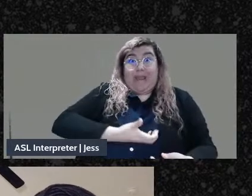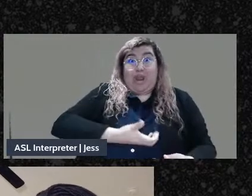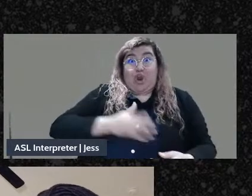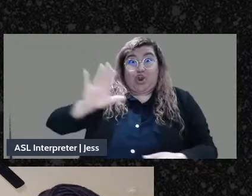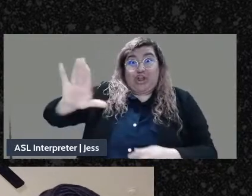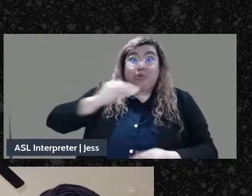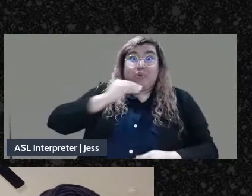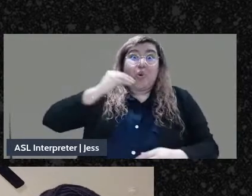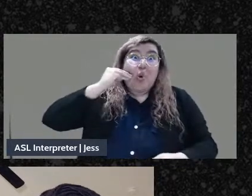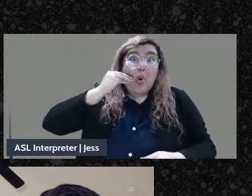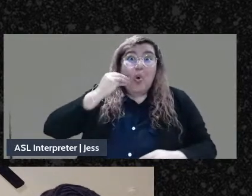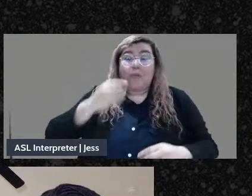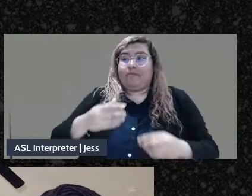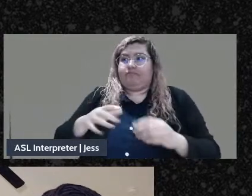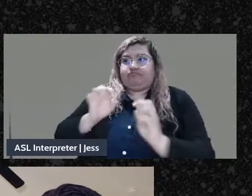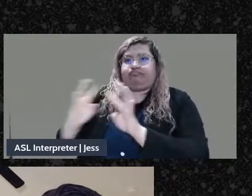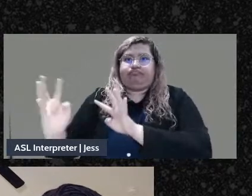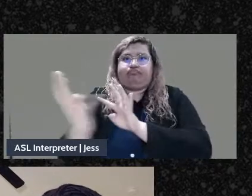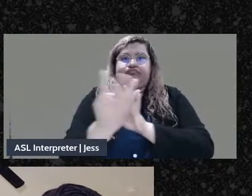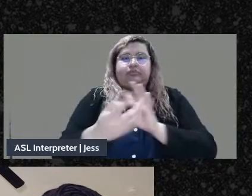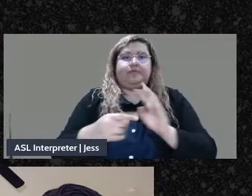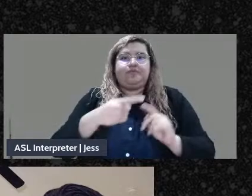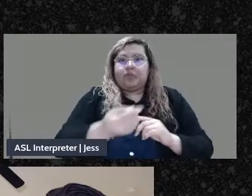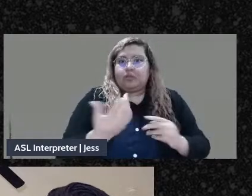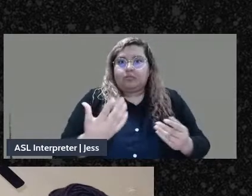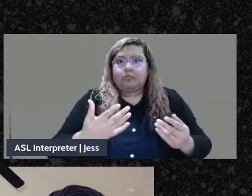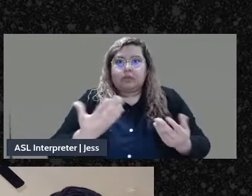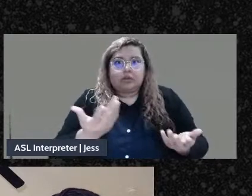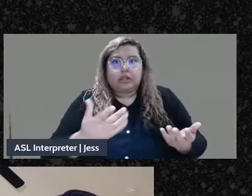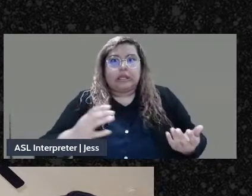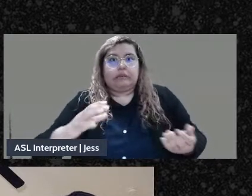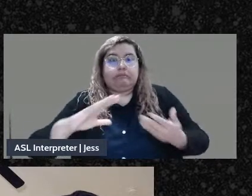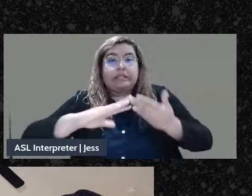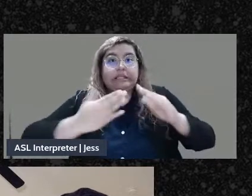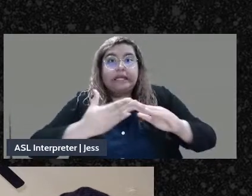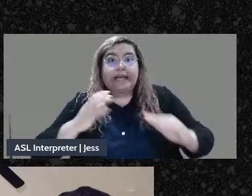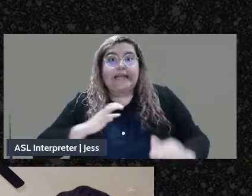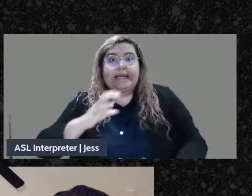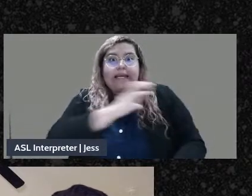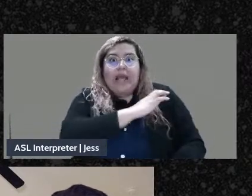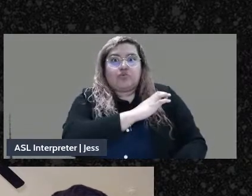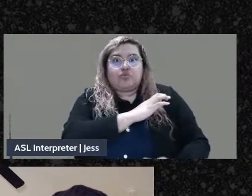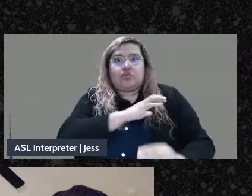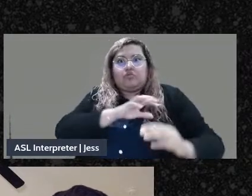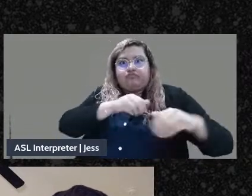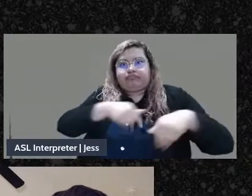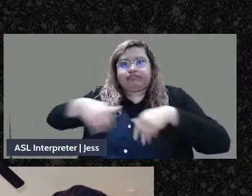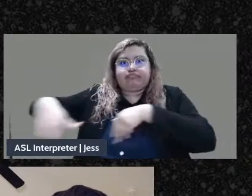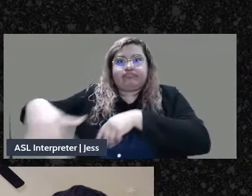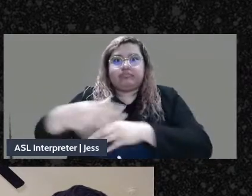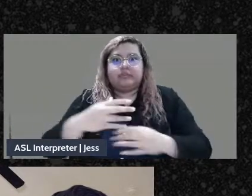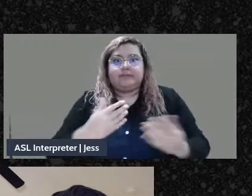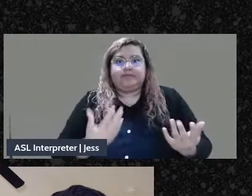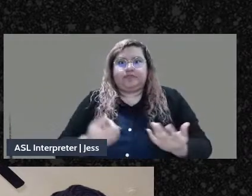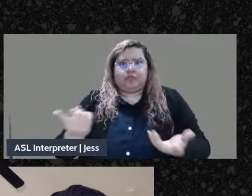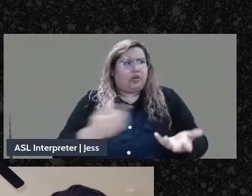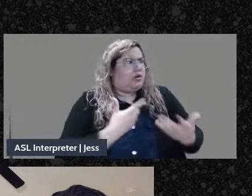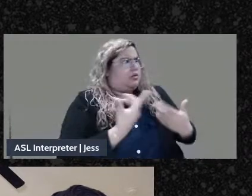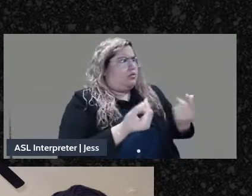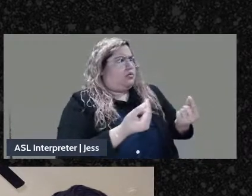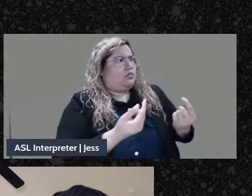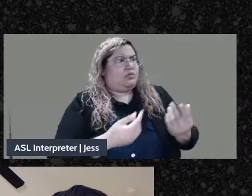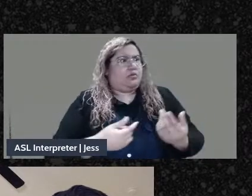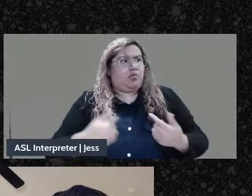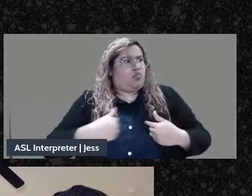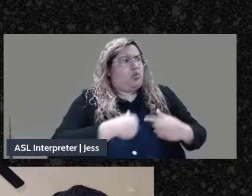Like, city council members' aides would be texting and being like, why is this person outside of the council member? I thought we had done what you want. I was like,